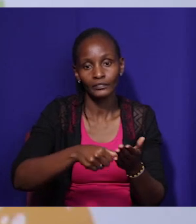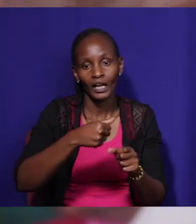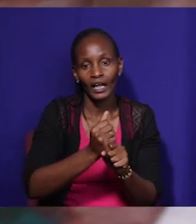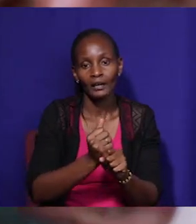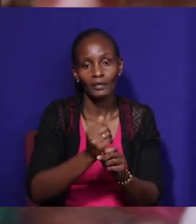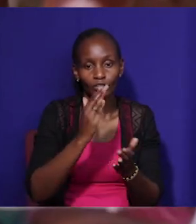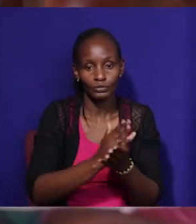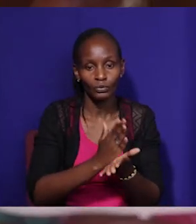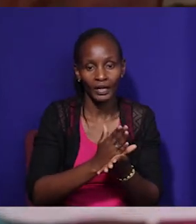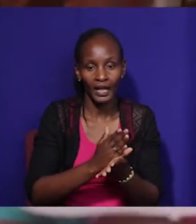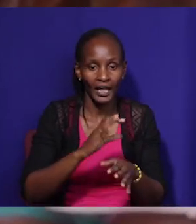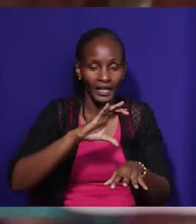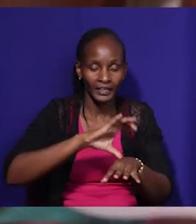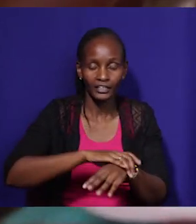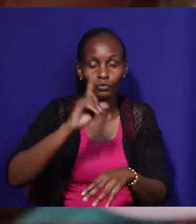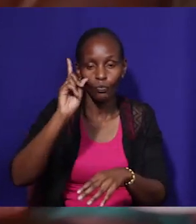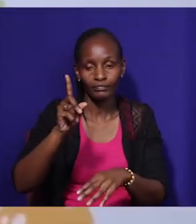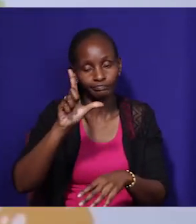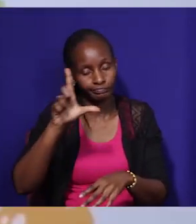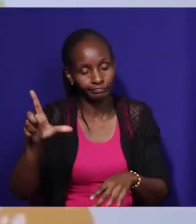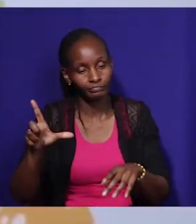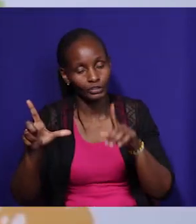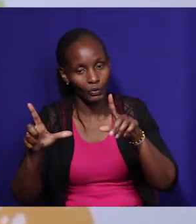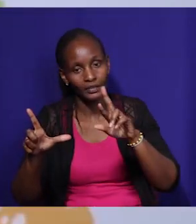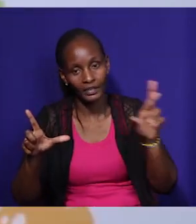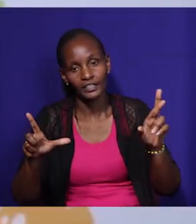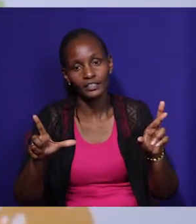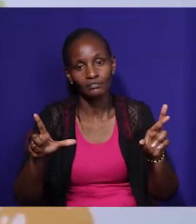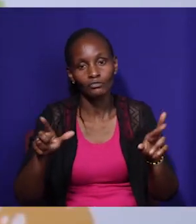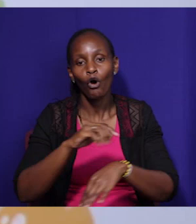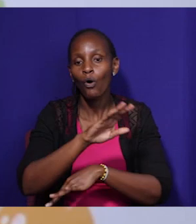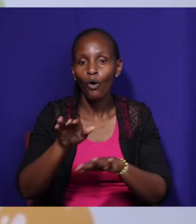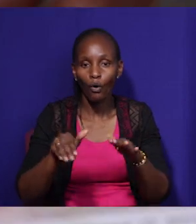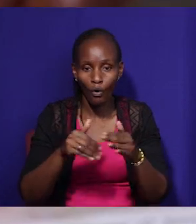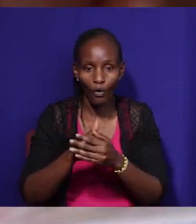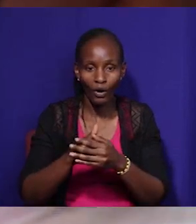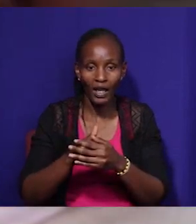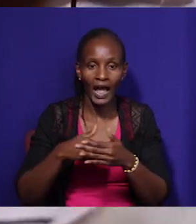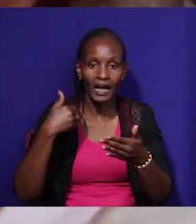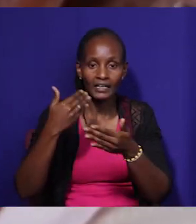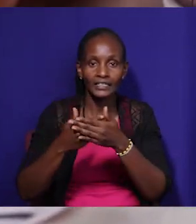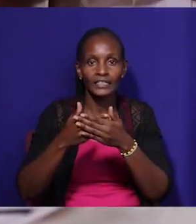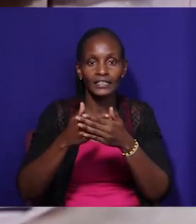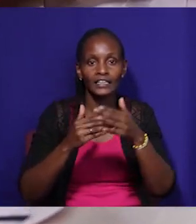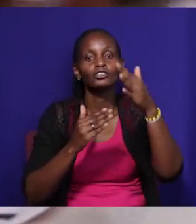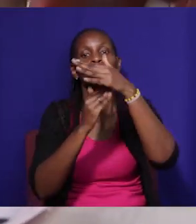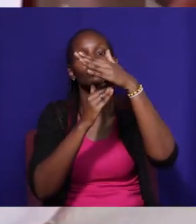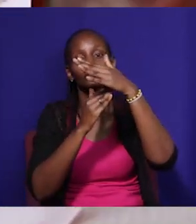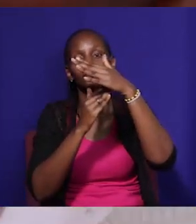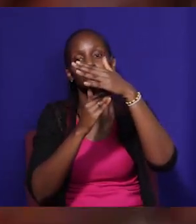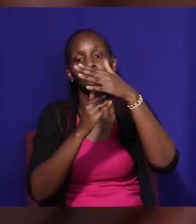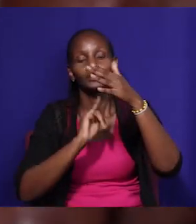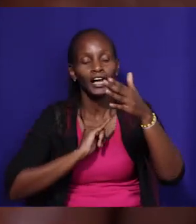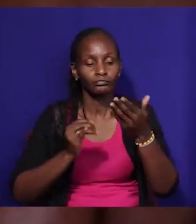one from the left, one from the right, and I go all the way to the top. I just keep putting them